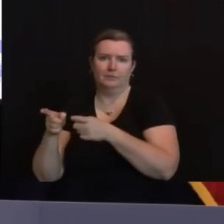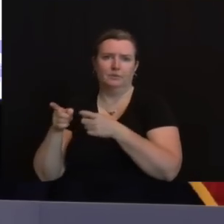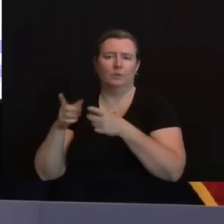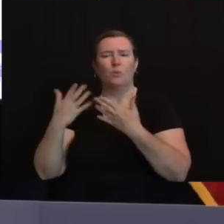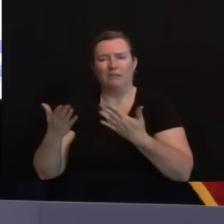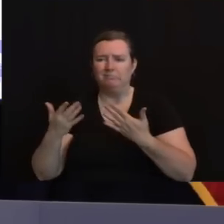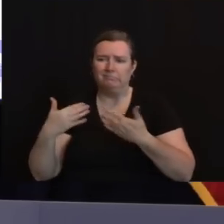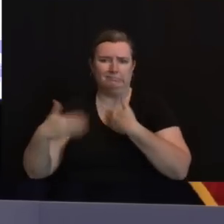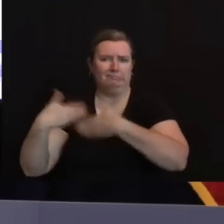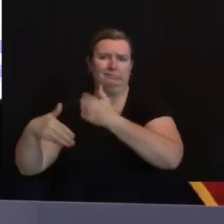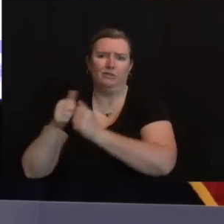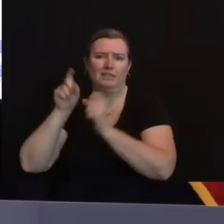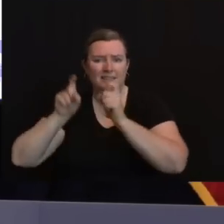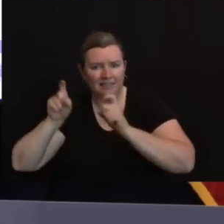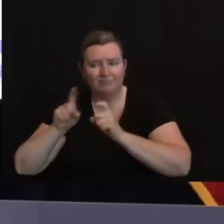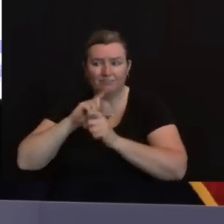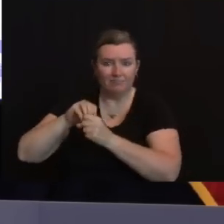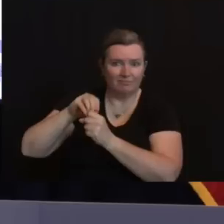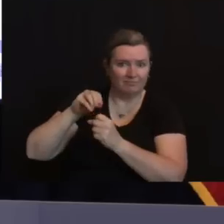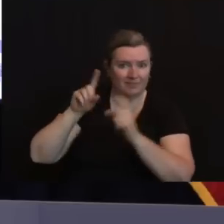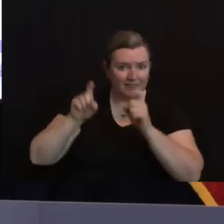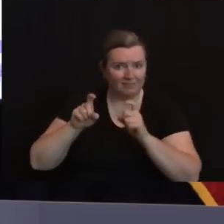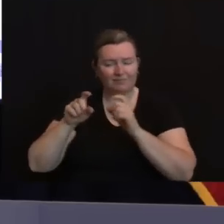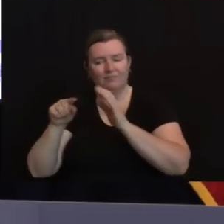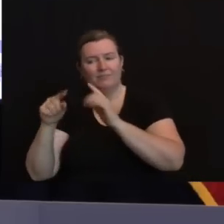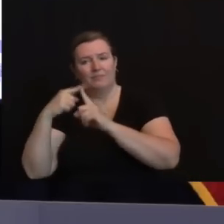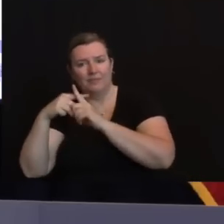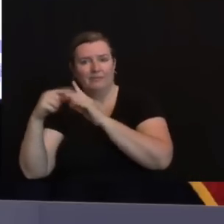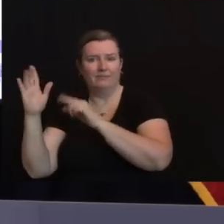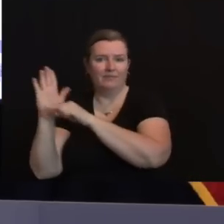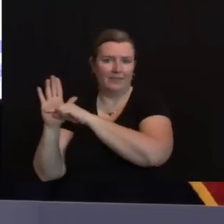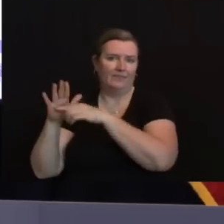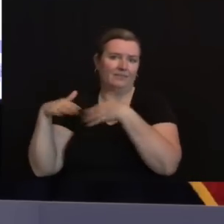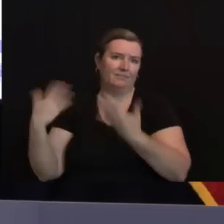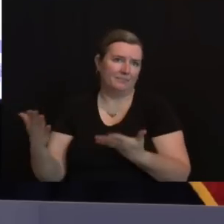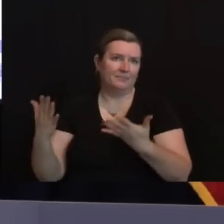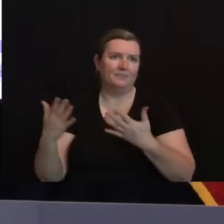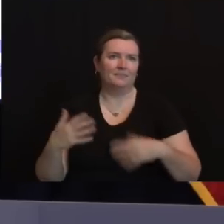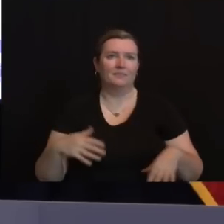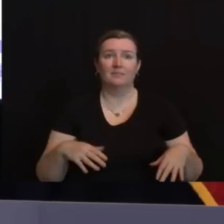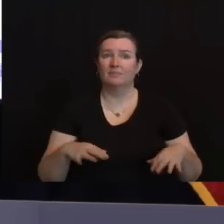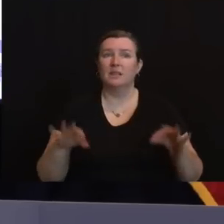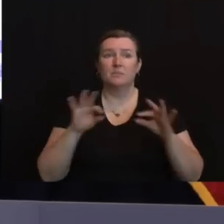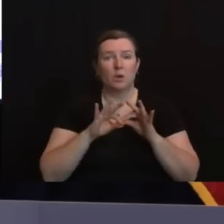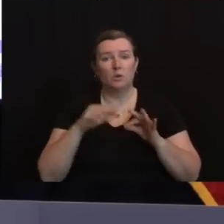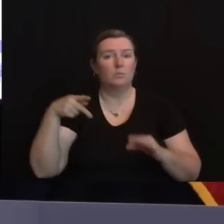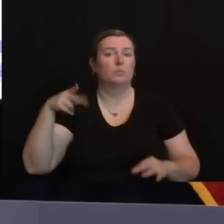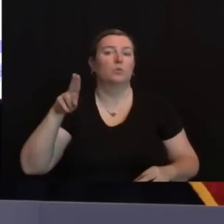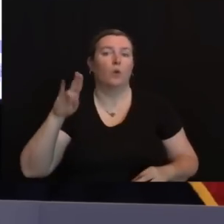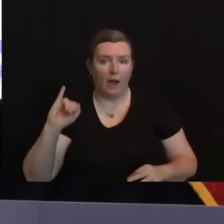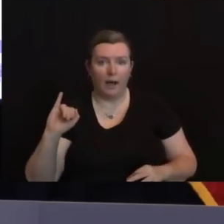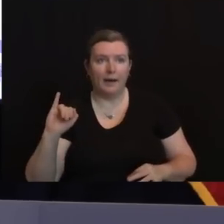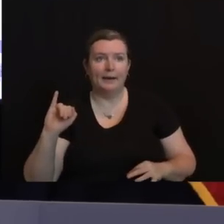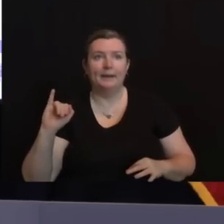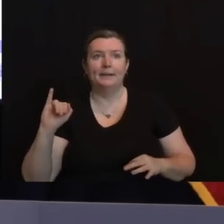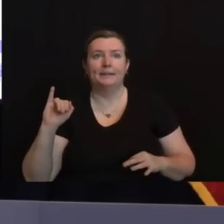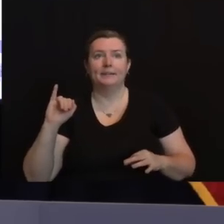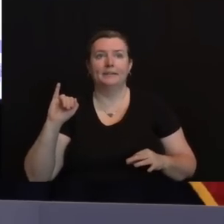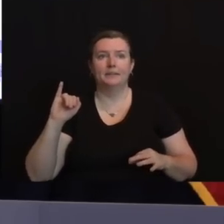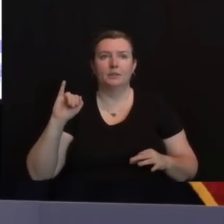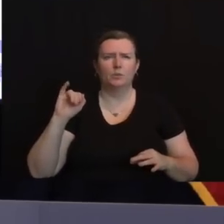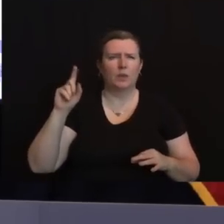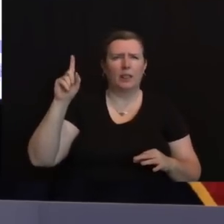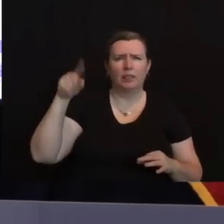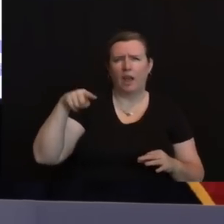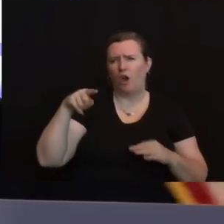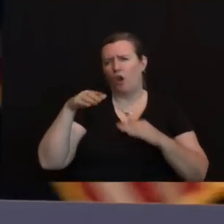clear on a day-to-day basis. So it's the PUIs that are really causing the uptick. Did that help? Yeah.